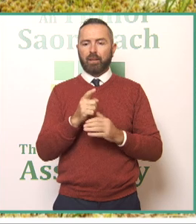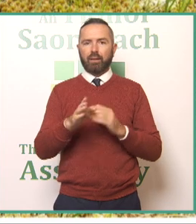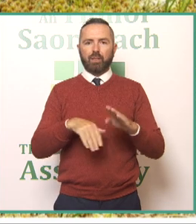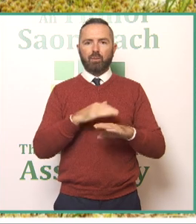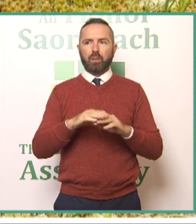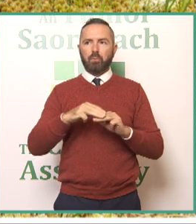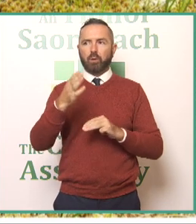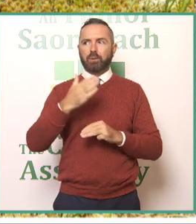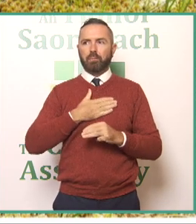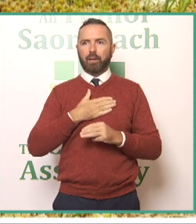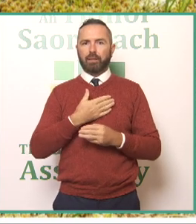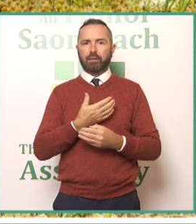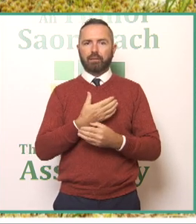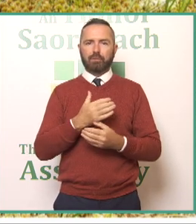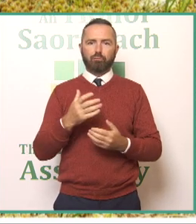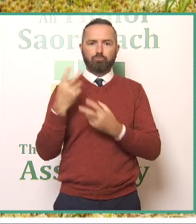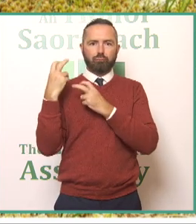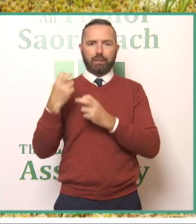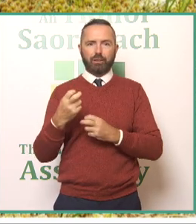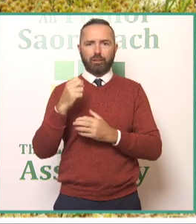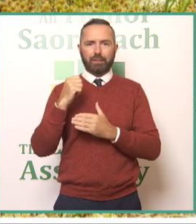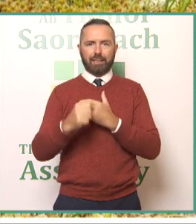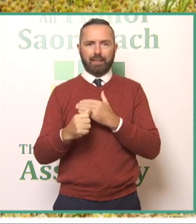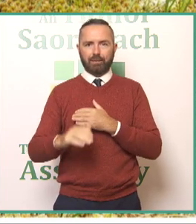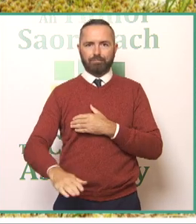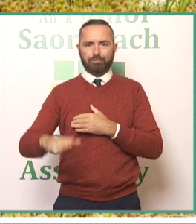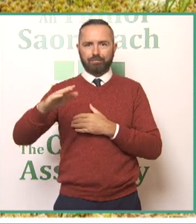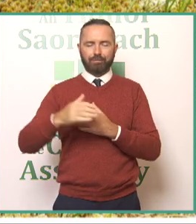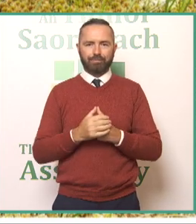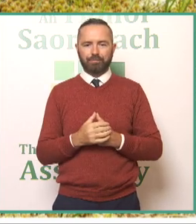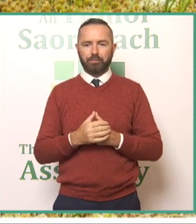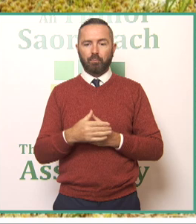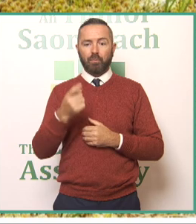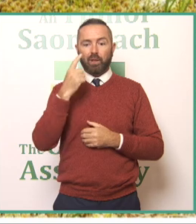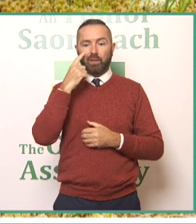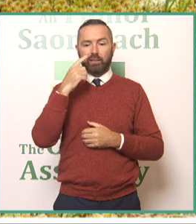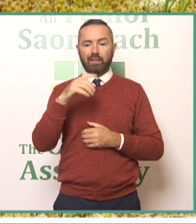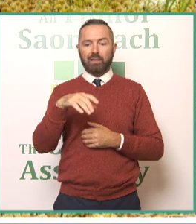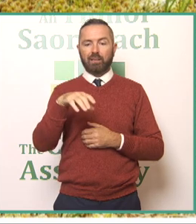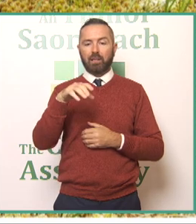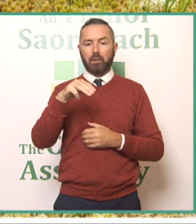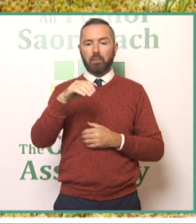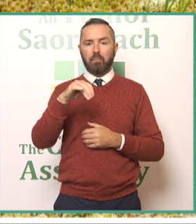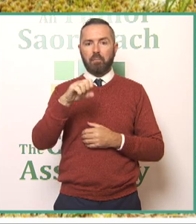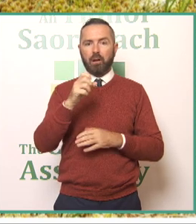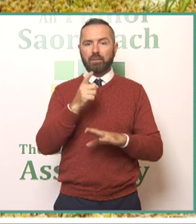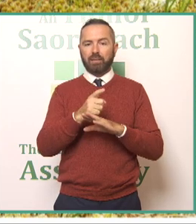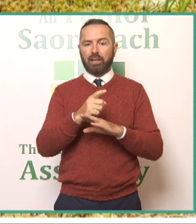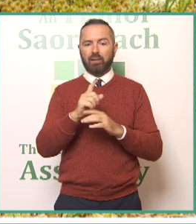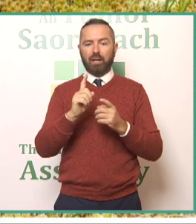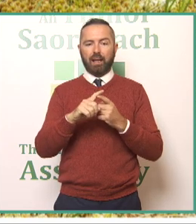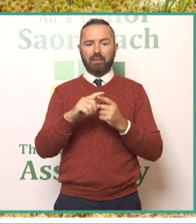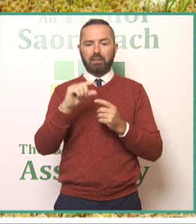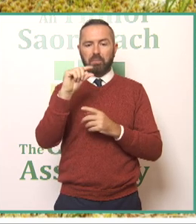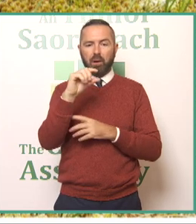spent most of my early research days. And you can see the sphagnum moss here and, you know, the miniature